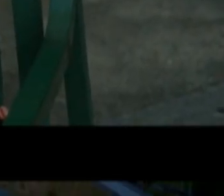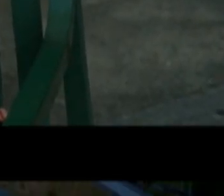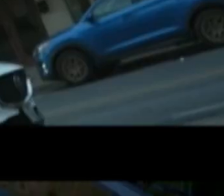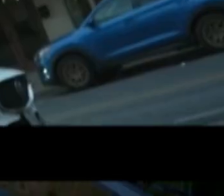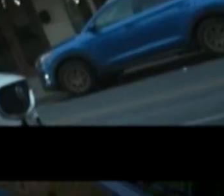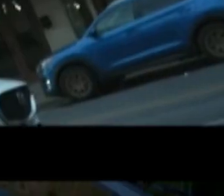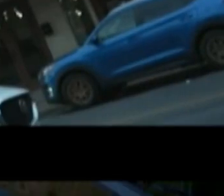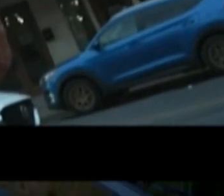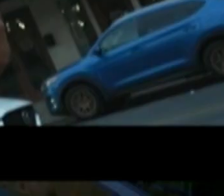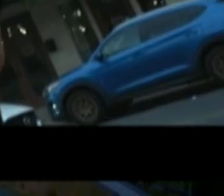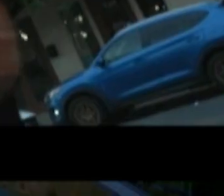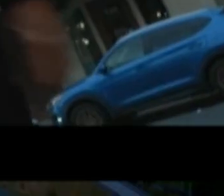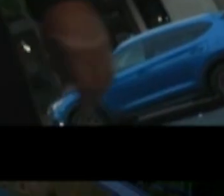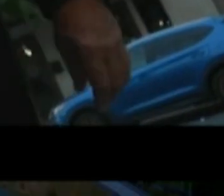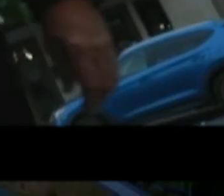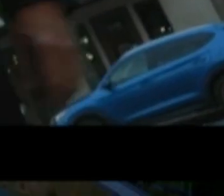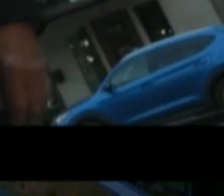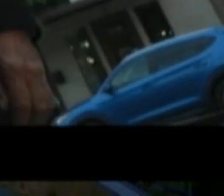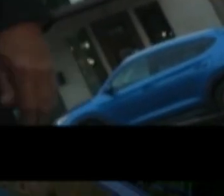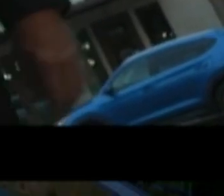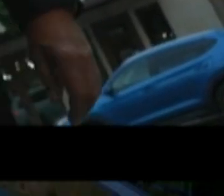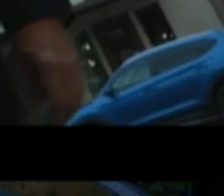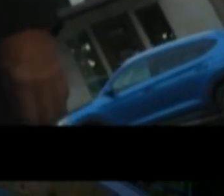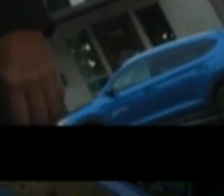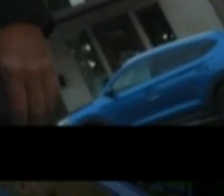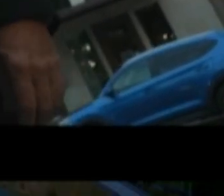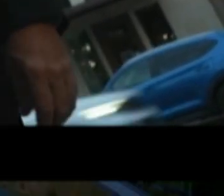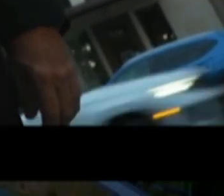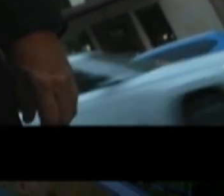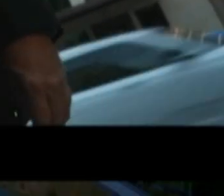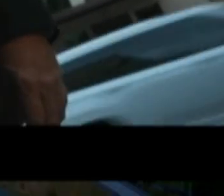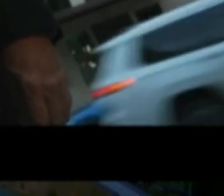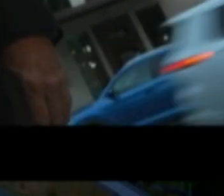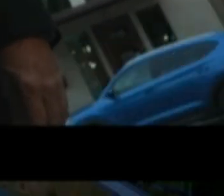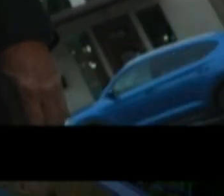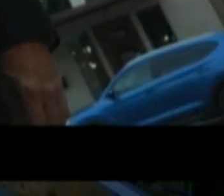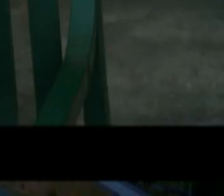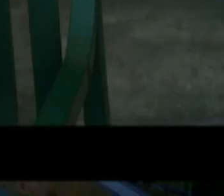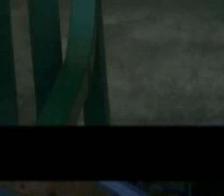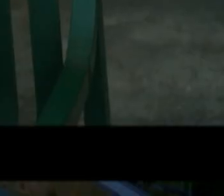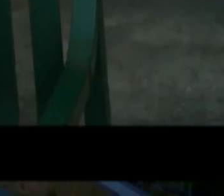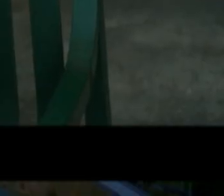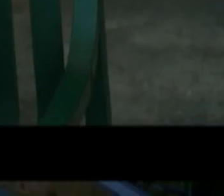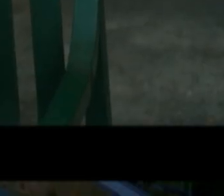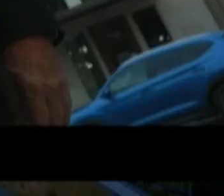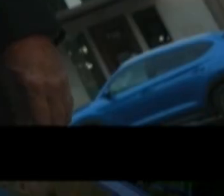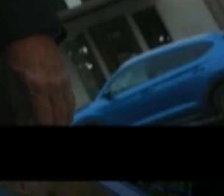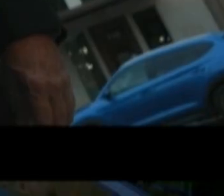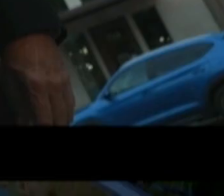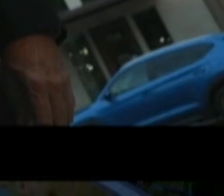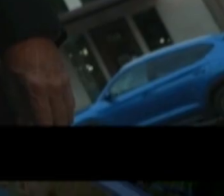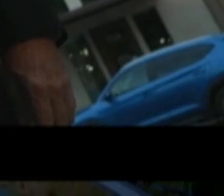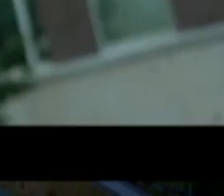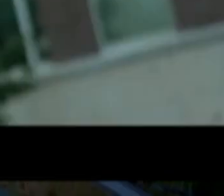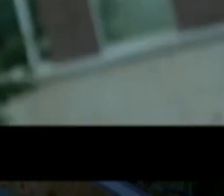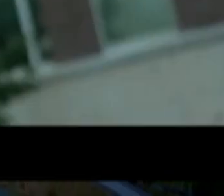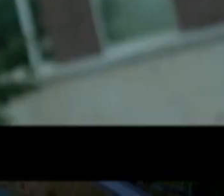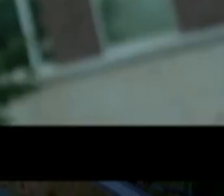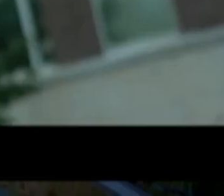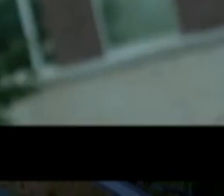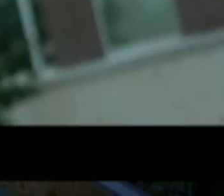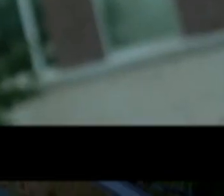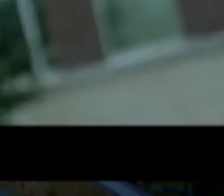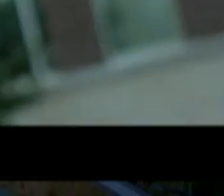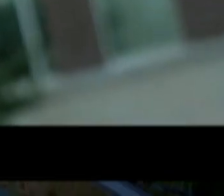Excuse me. Y'all seen this pug? He's about yay high, big attitude, thinks he's funny. Is this a joke? Trust me. We wish